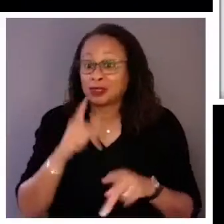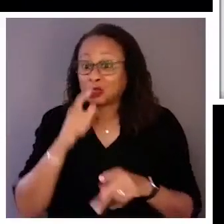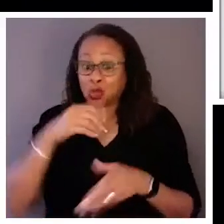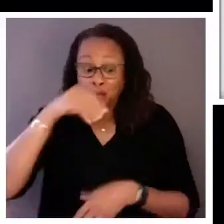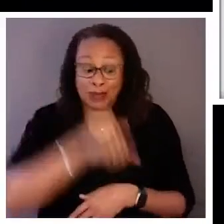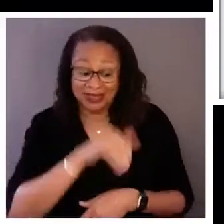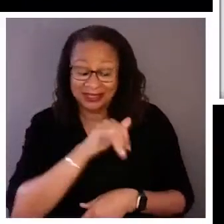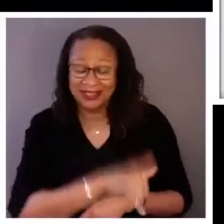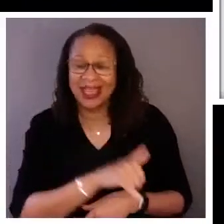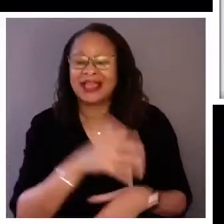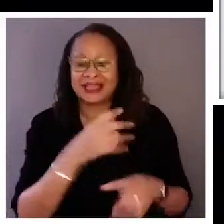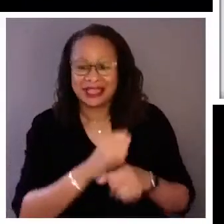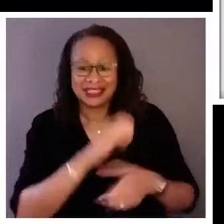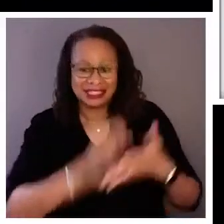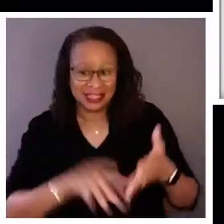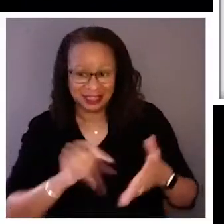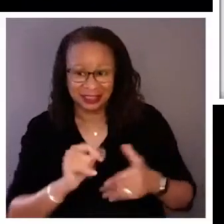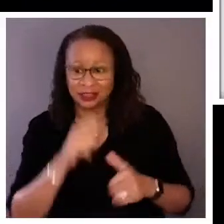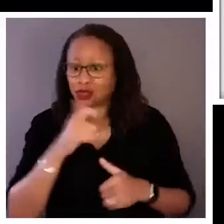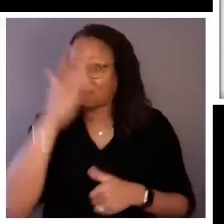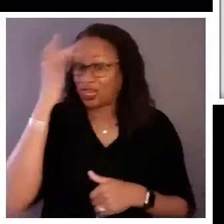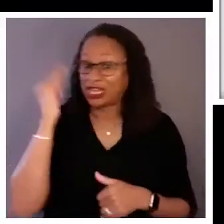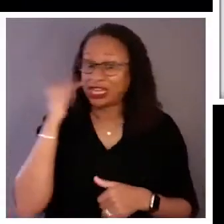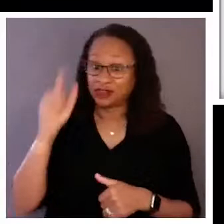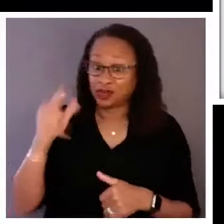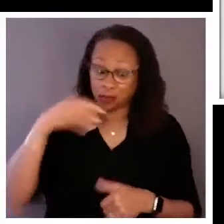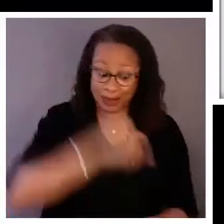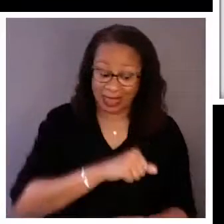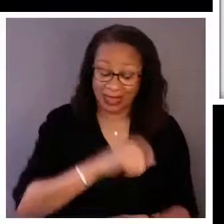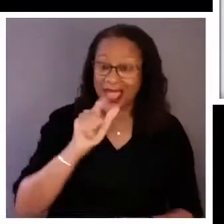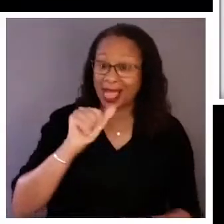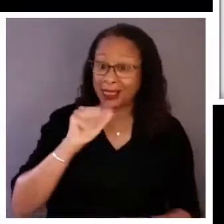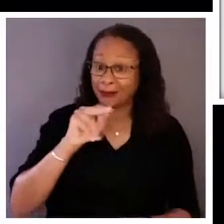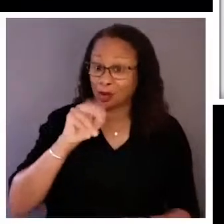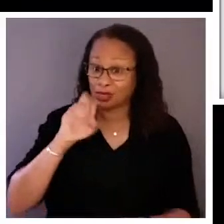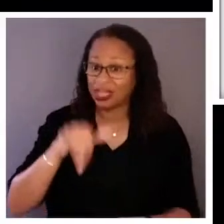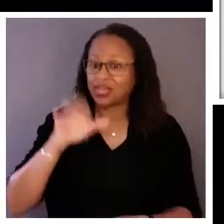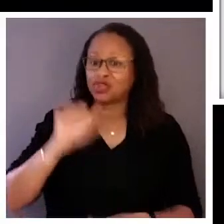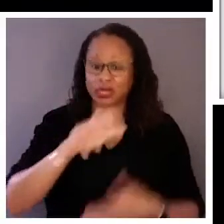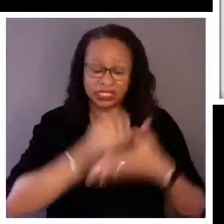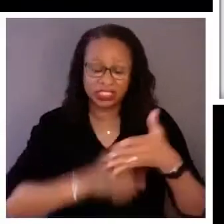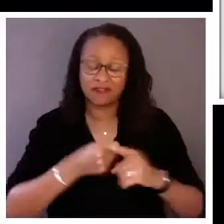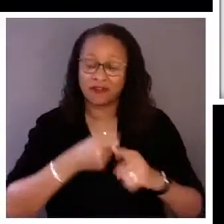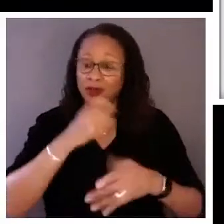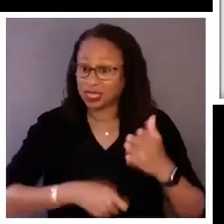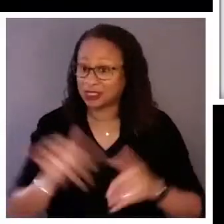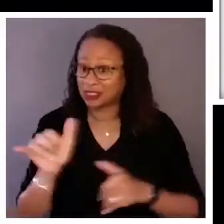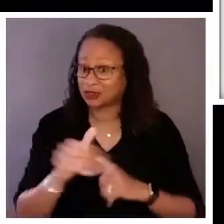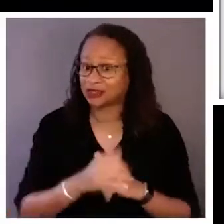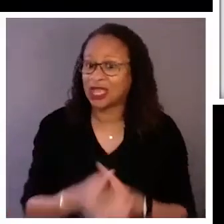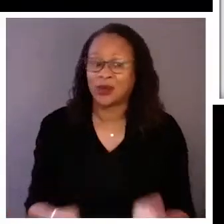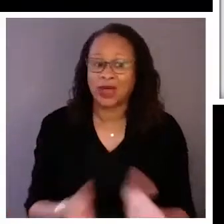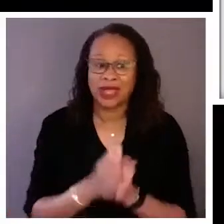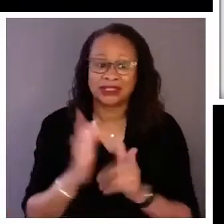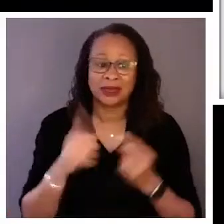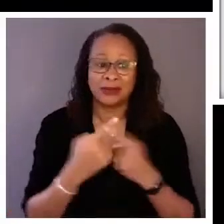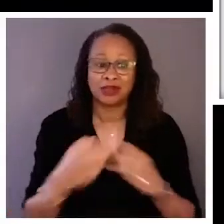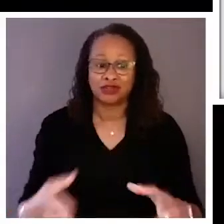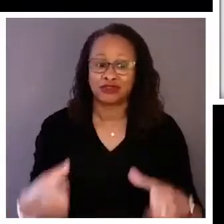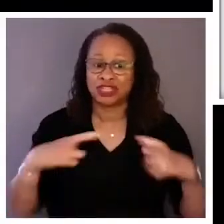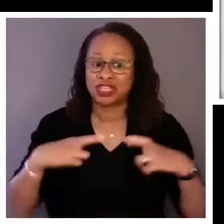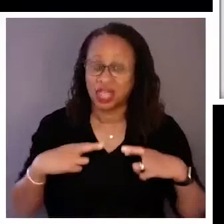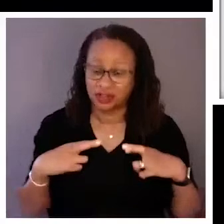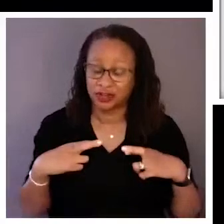don't forget that too if it applies to you. We also ask about your retirement deductions because some of you fund your